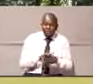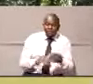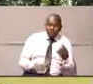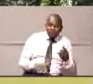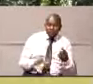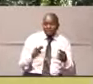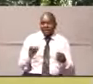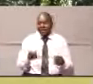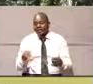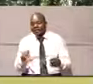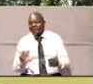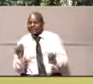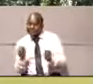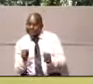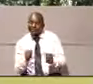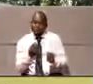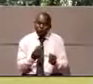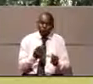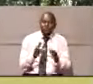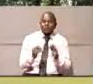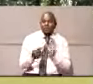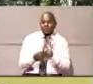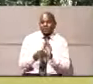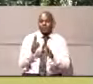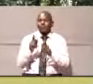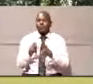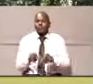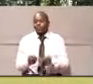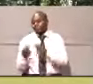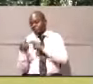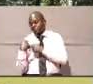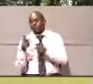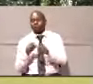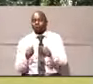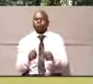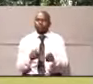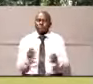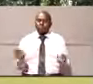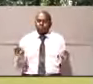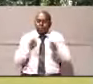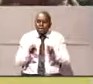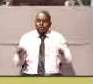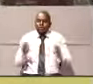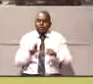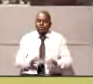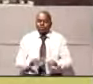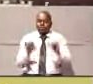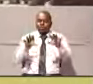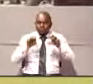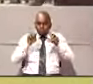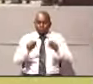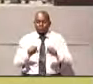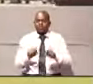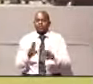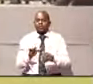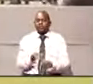on another flight is 10, 2. So it shows that people are responding, people are trickling in, and people are booking. Shortly before